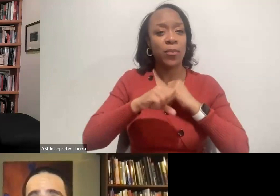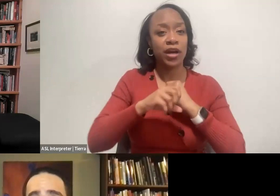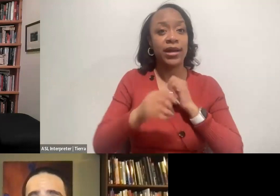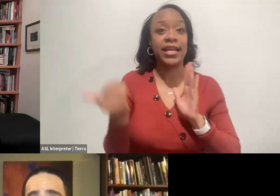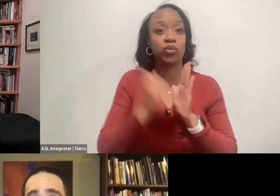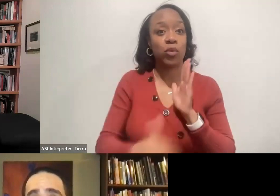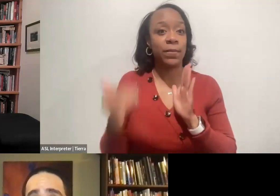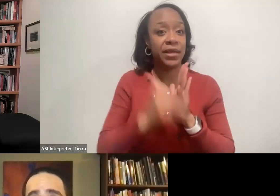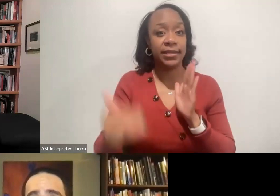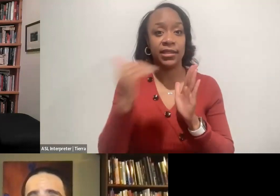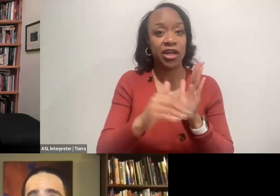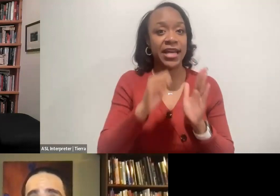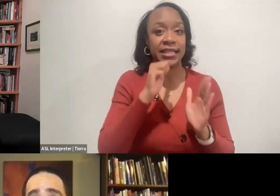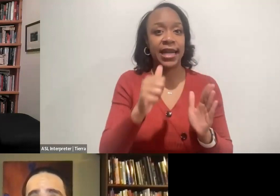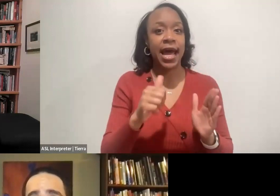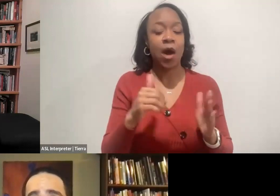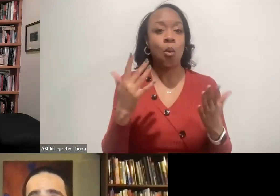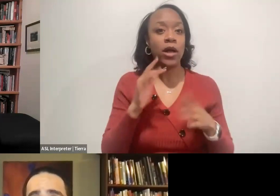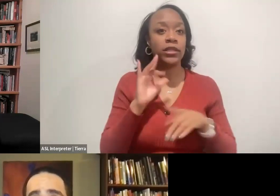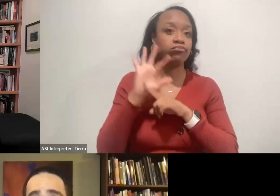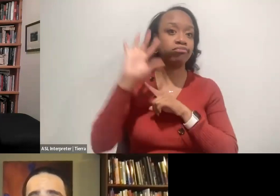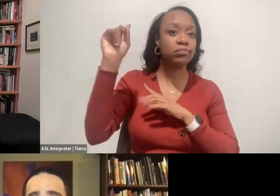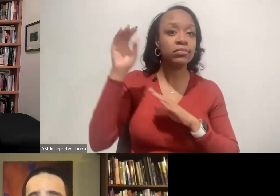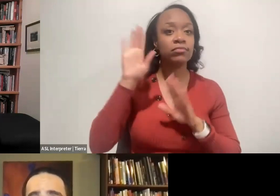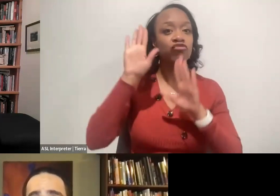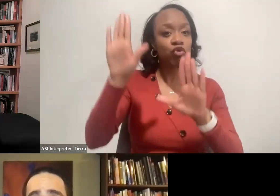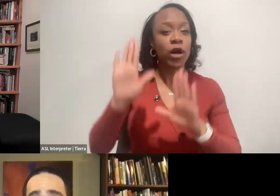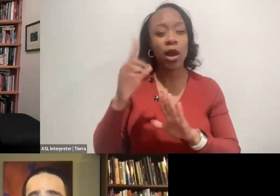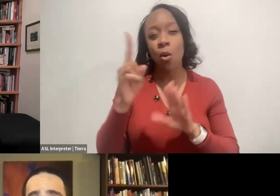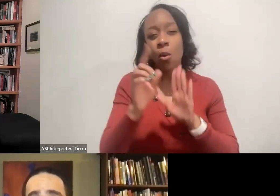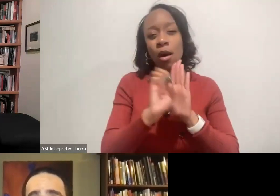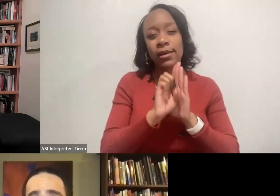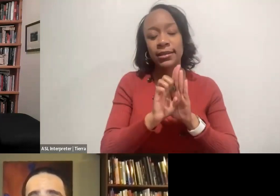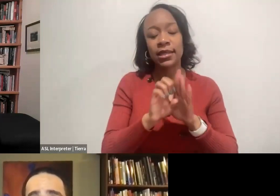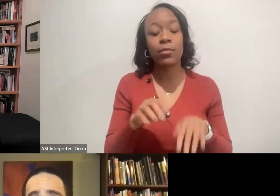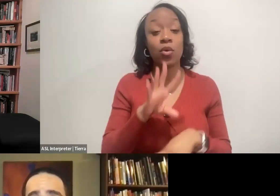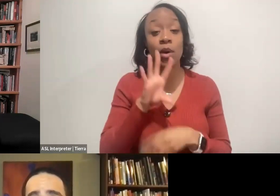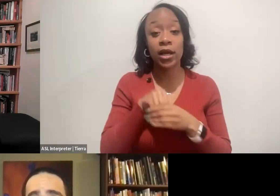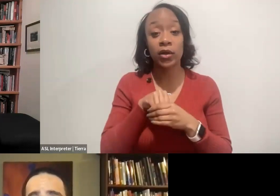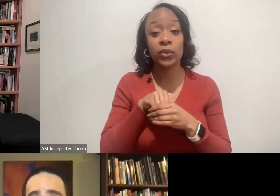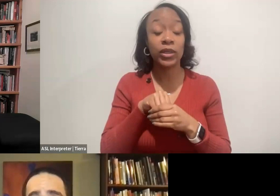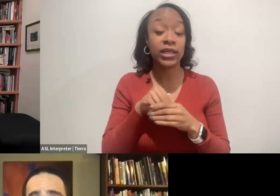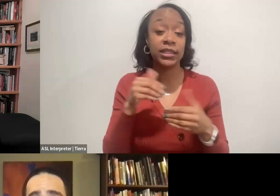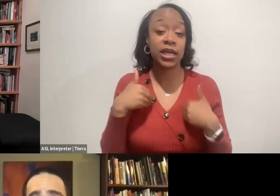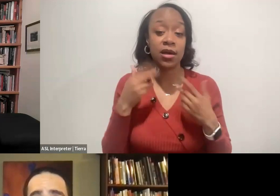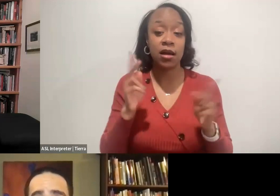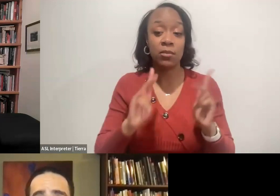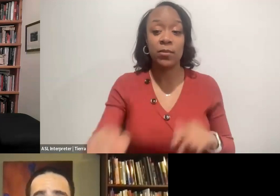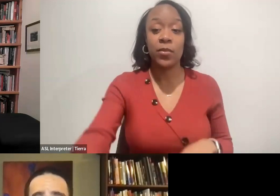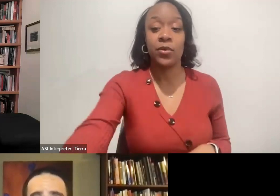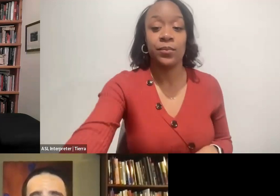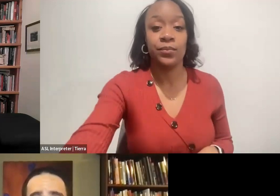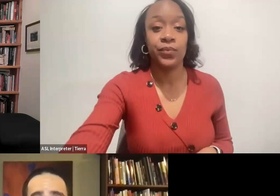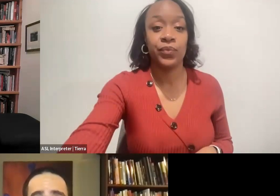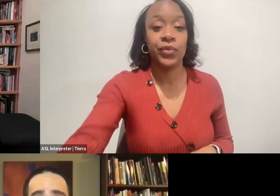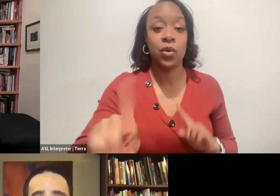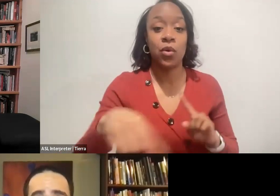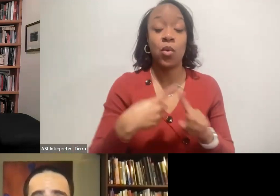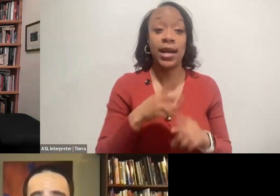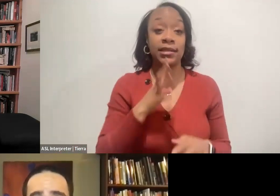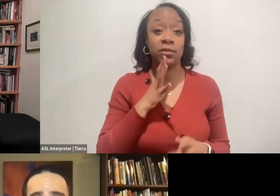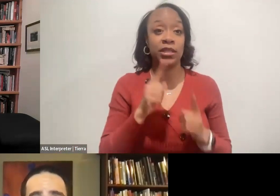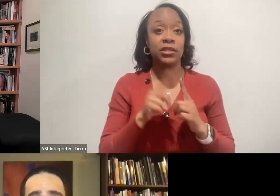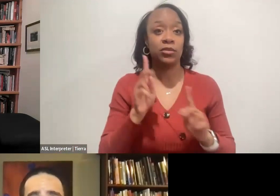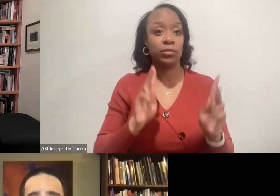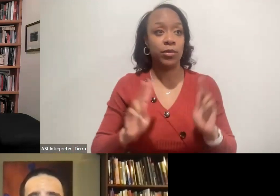what's exceptional. And I give an example, including to young people when I speak to folks, that if